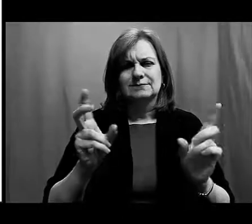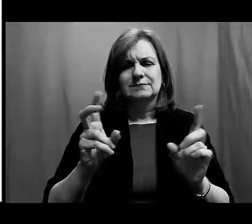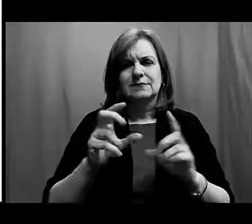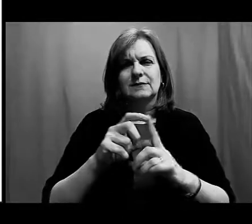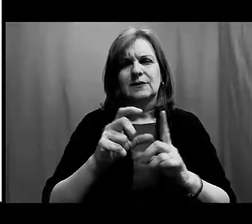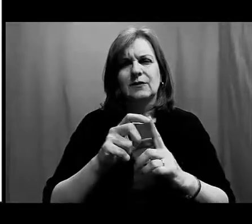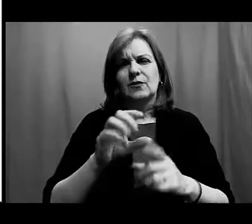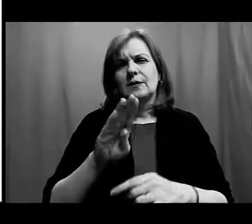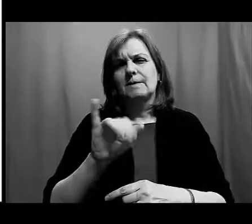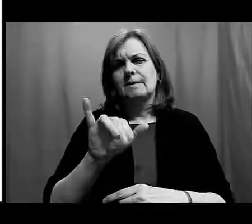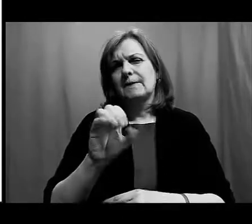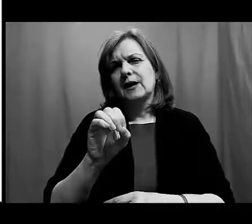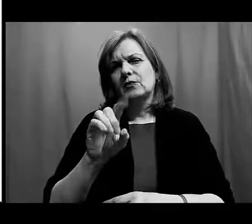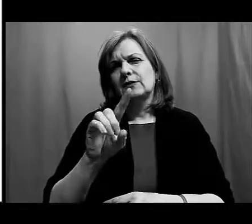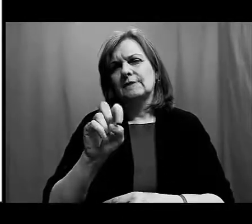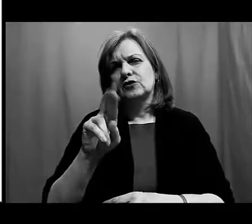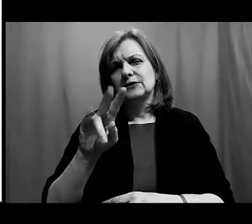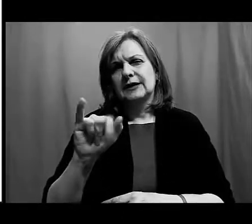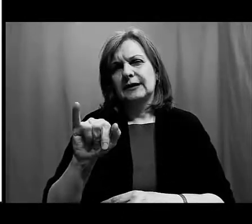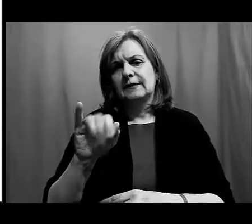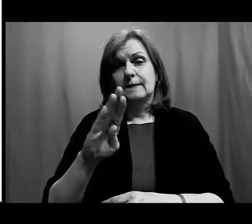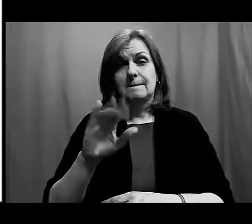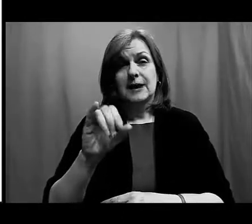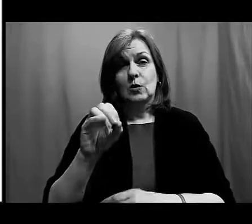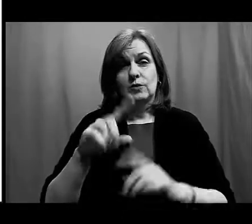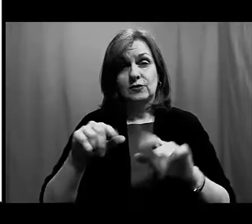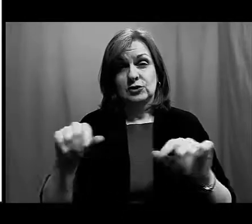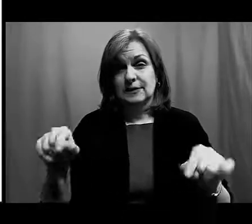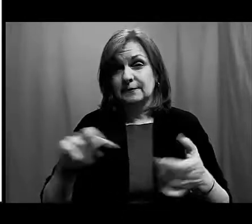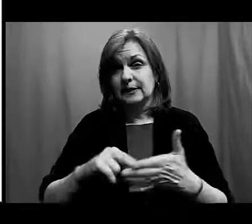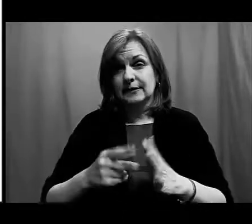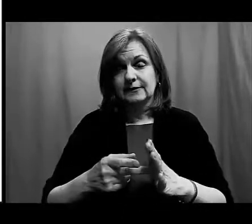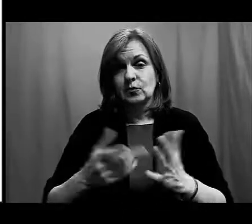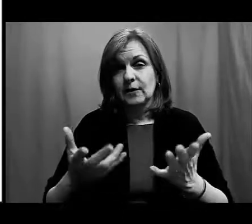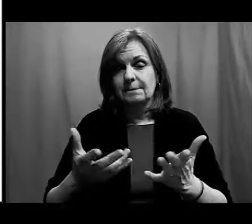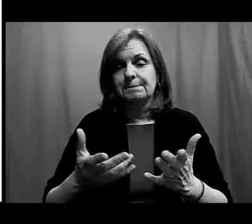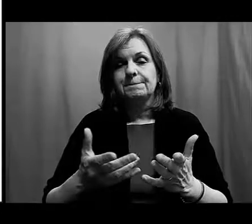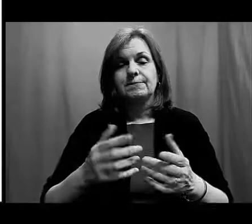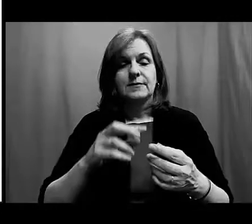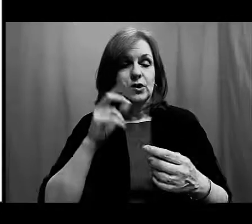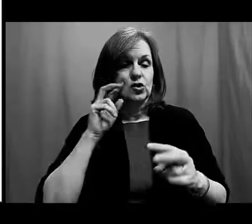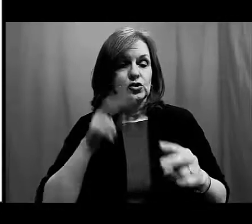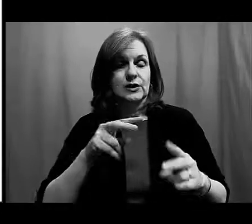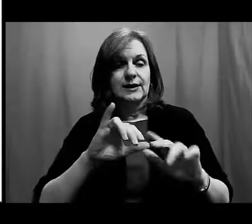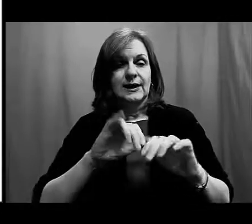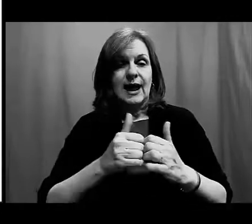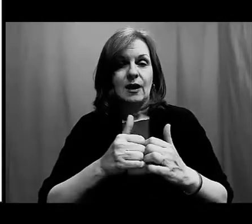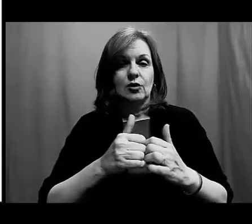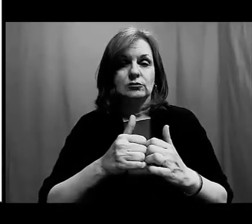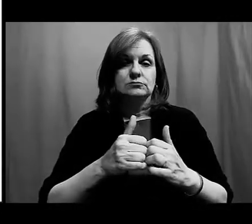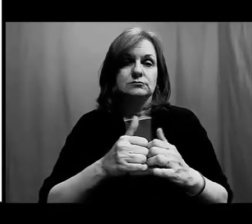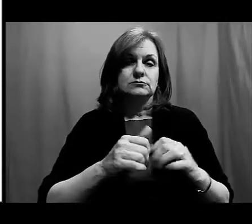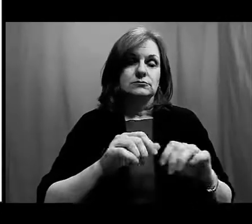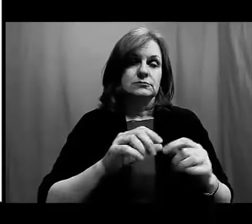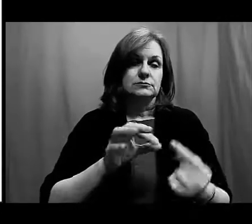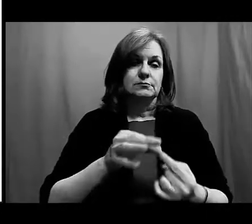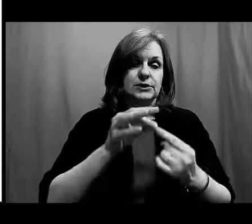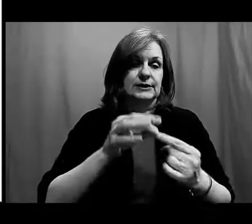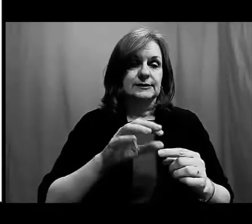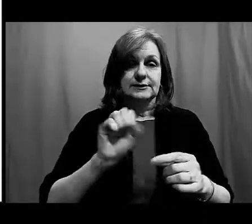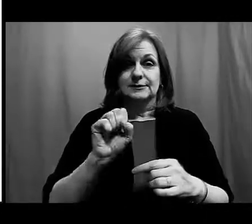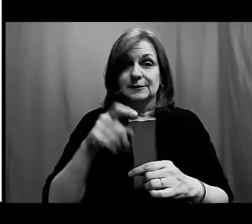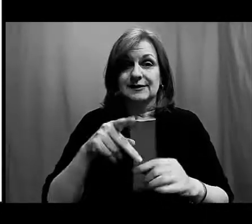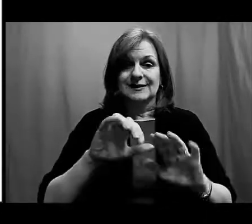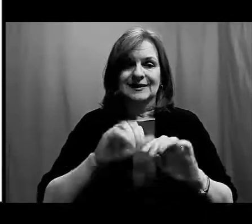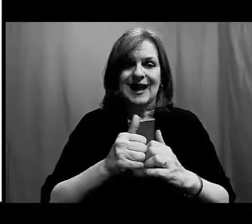So what's biodiversity? Do you remember? It's looking at either the genetic differentiation